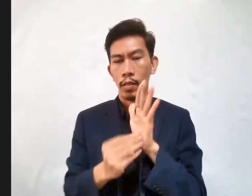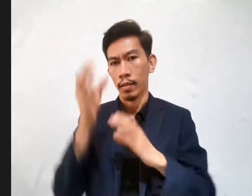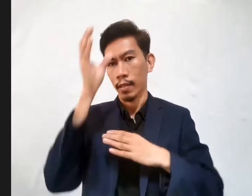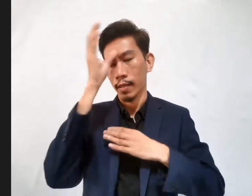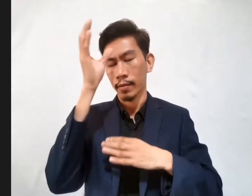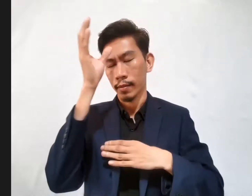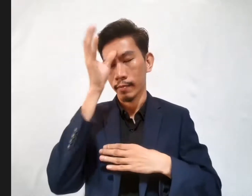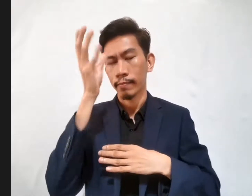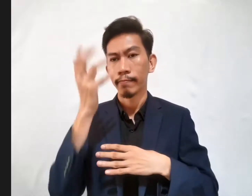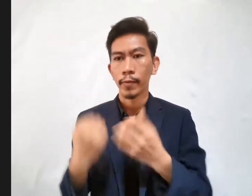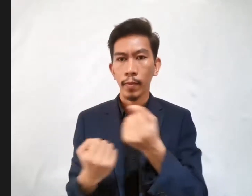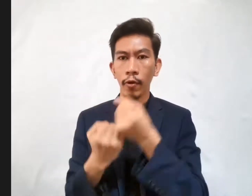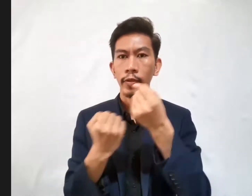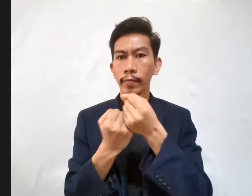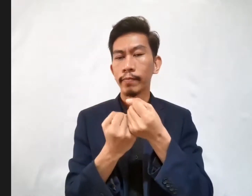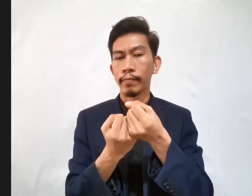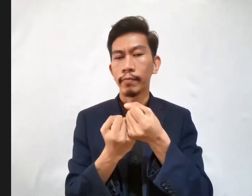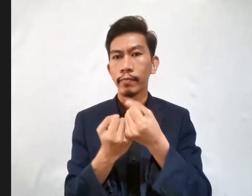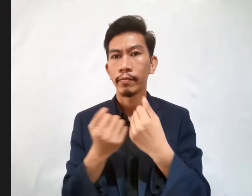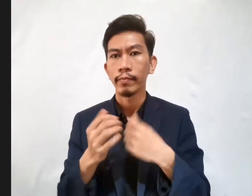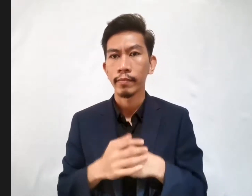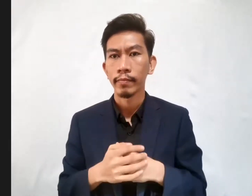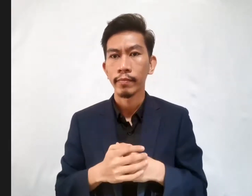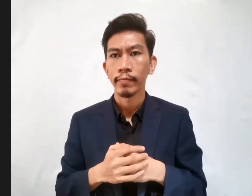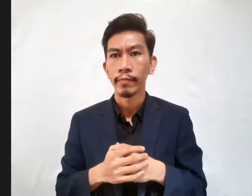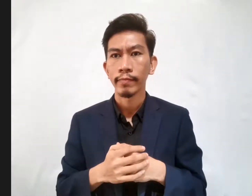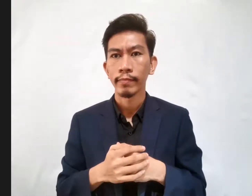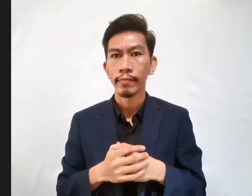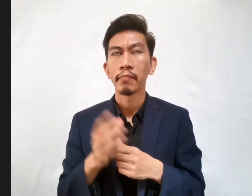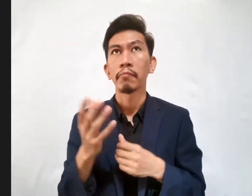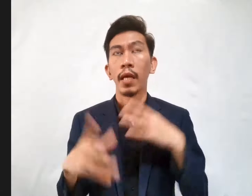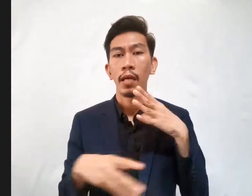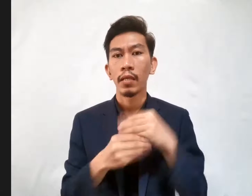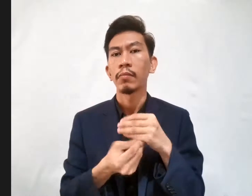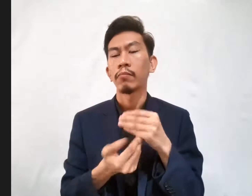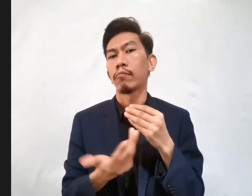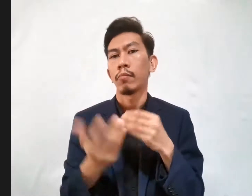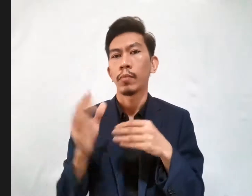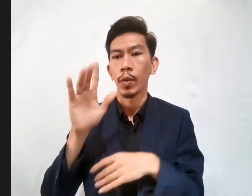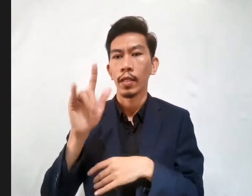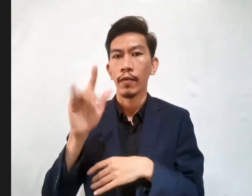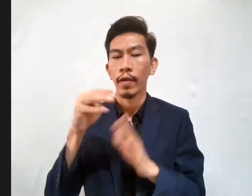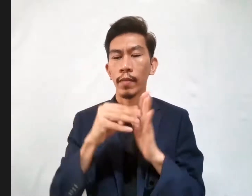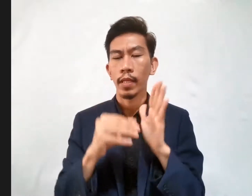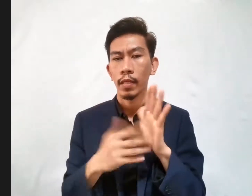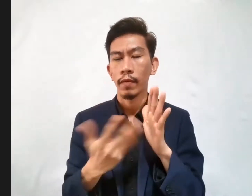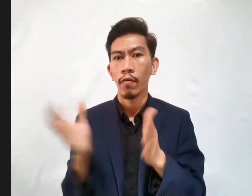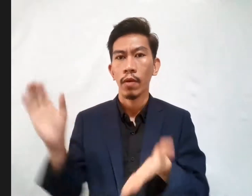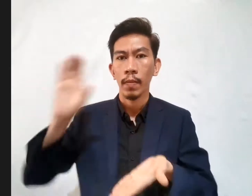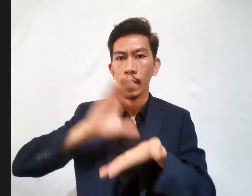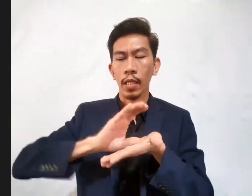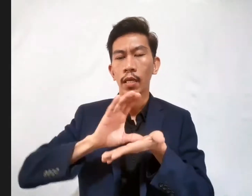Fund. And now I learned that we need another 25 million for the capital outlay of our